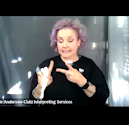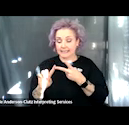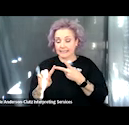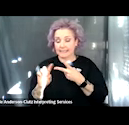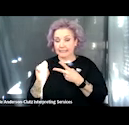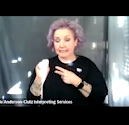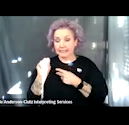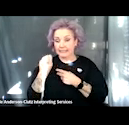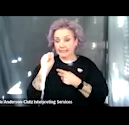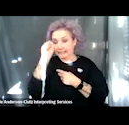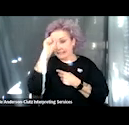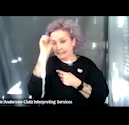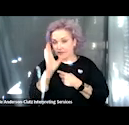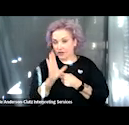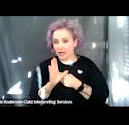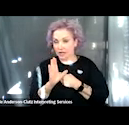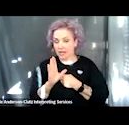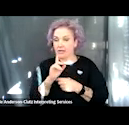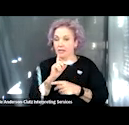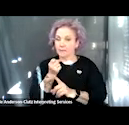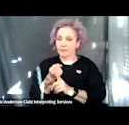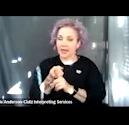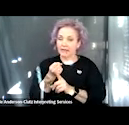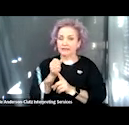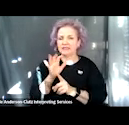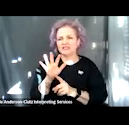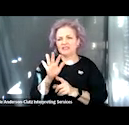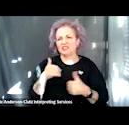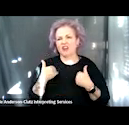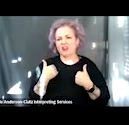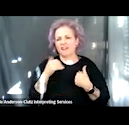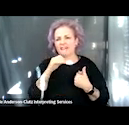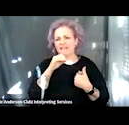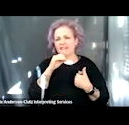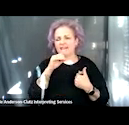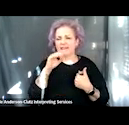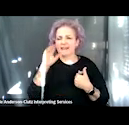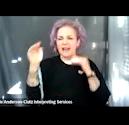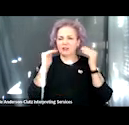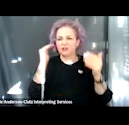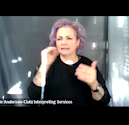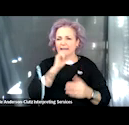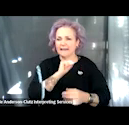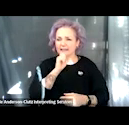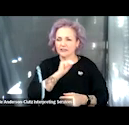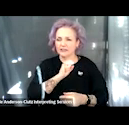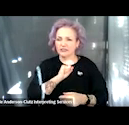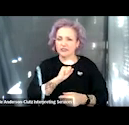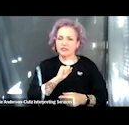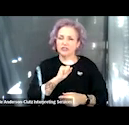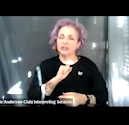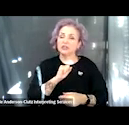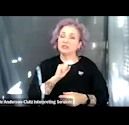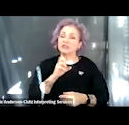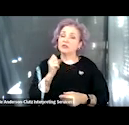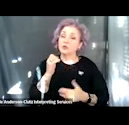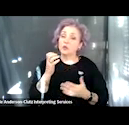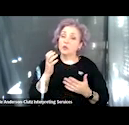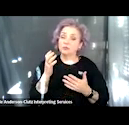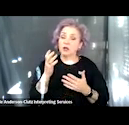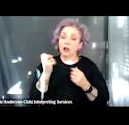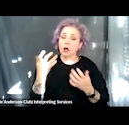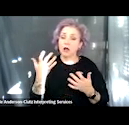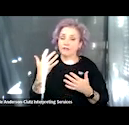maybe early adulthood, and it has, positive symptoms and negative symptoms. There's also what you can't see, cognitive symptoms that are